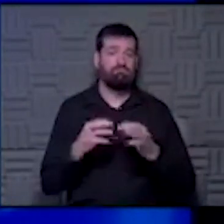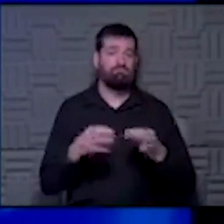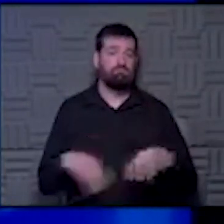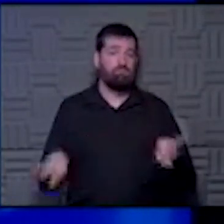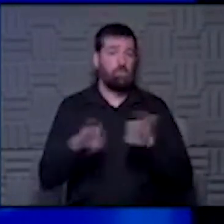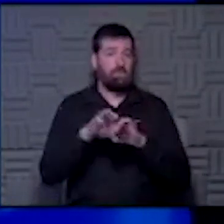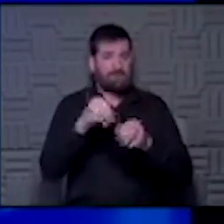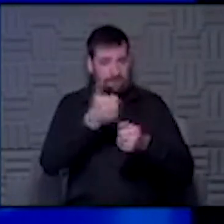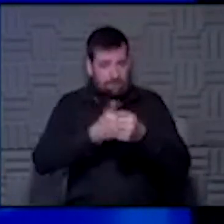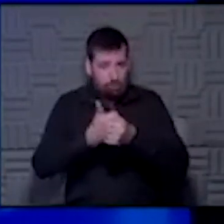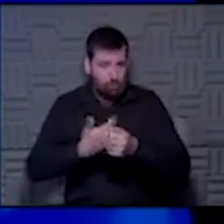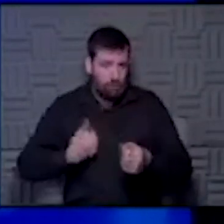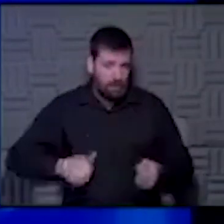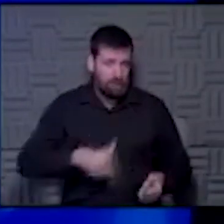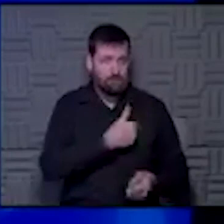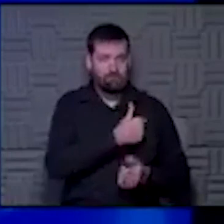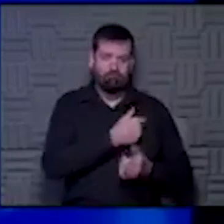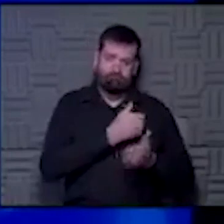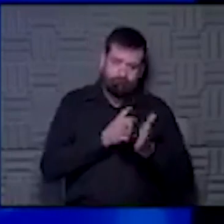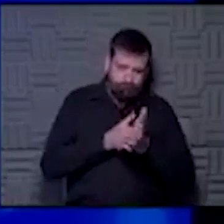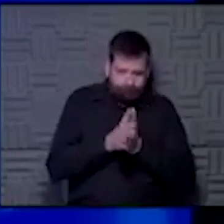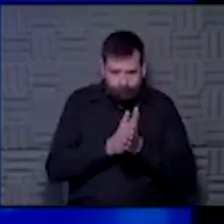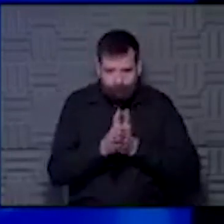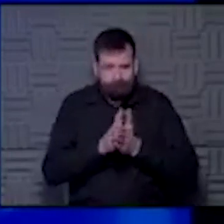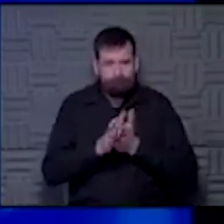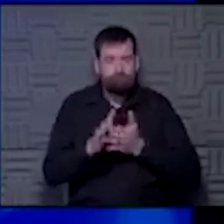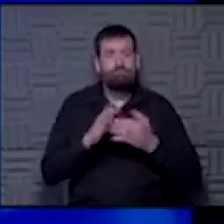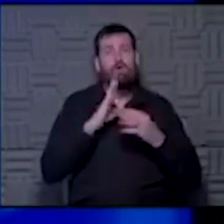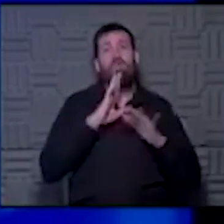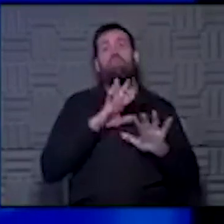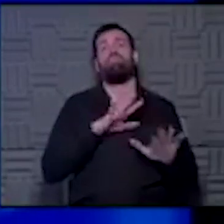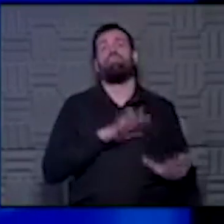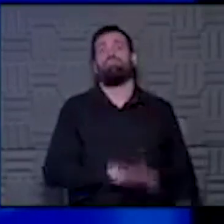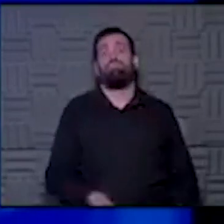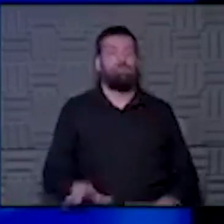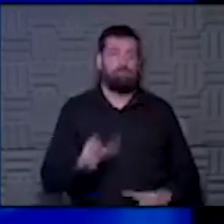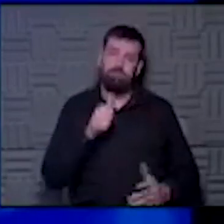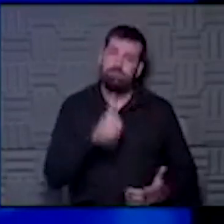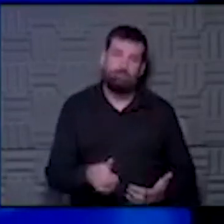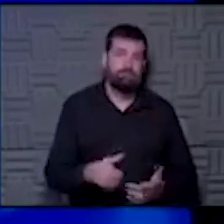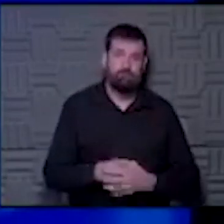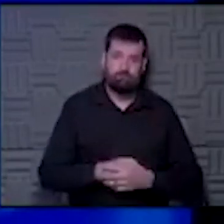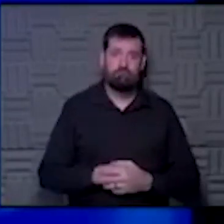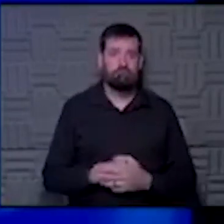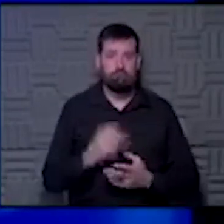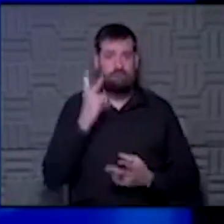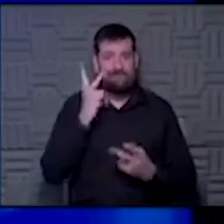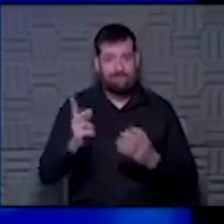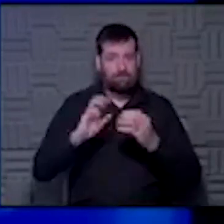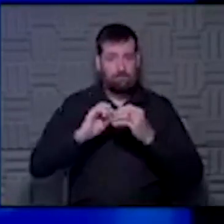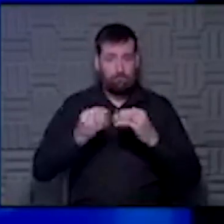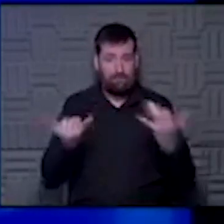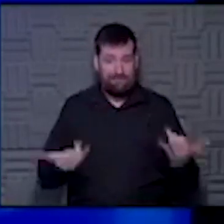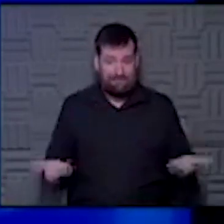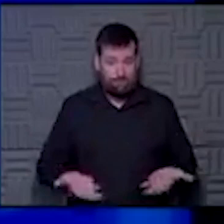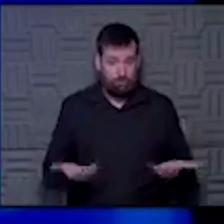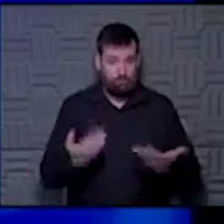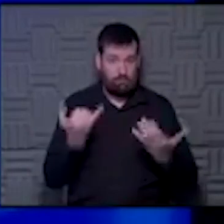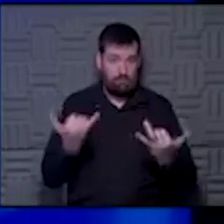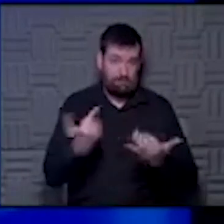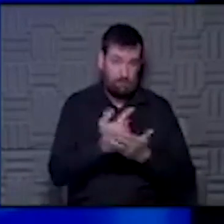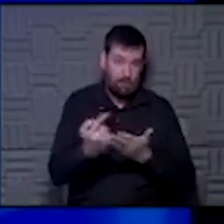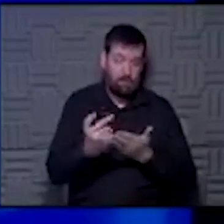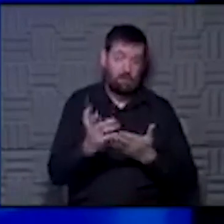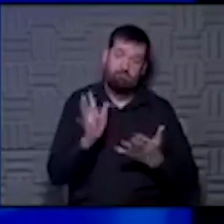each of us to remain vigilant and to not let our guard down. The numbers that we have seen here in the hospital this week and really in